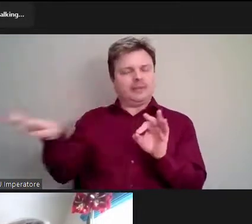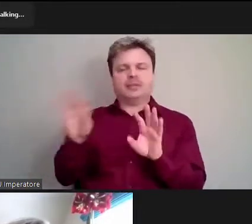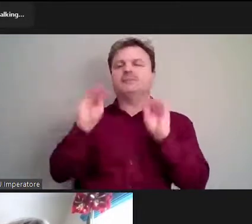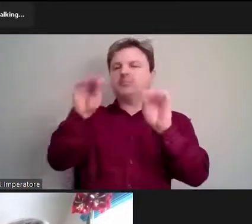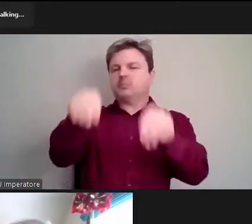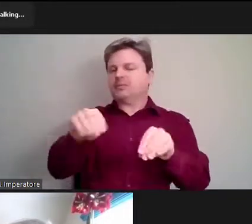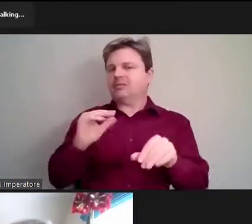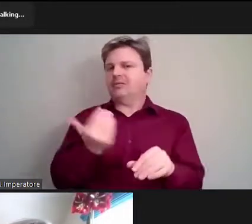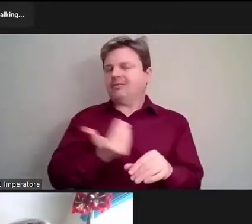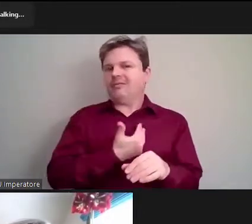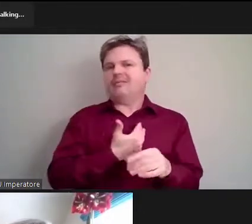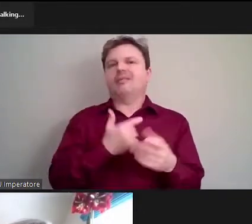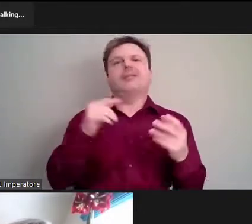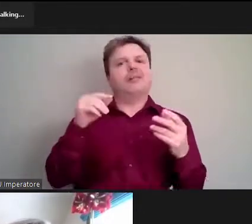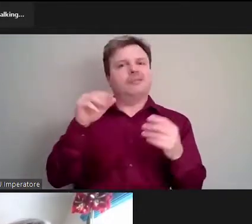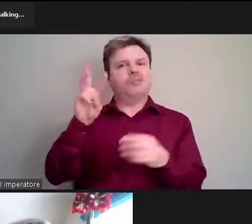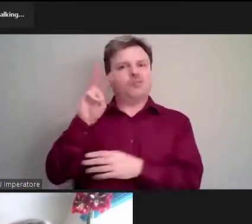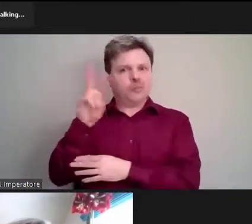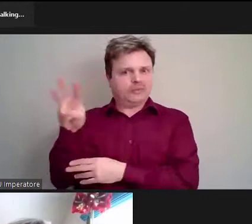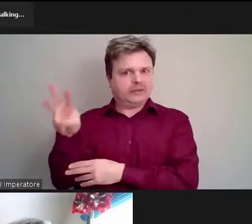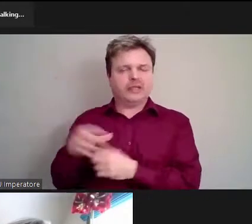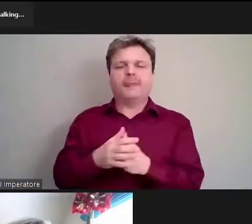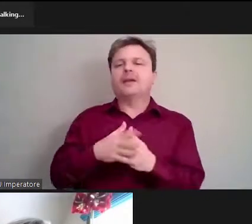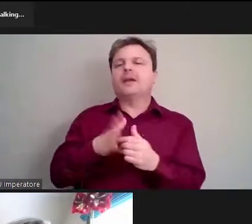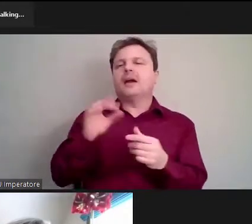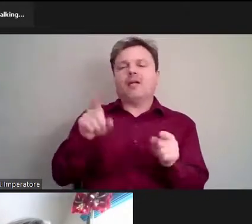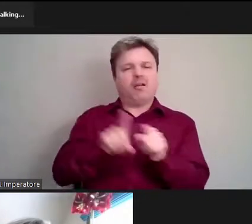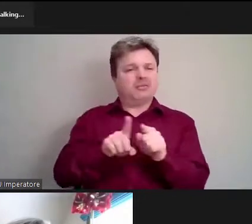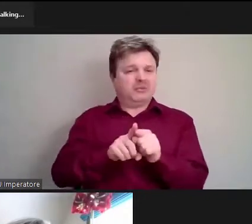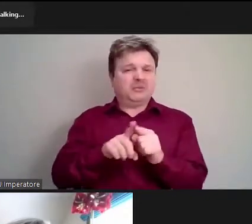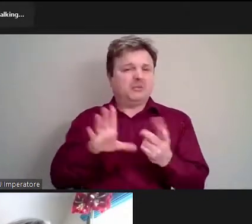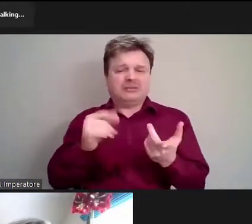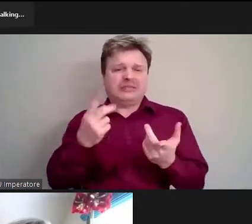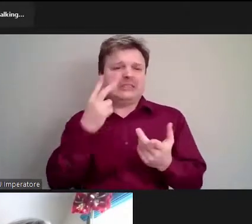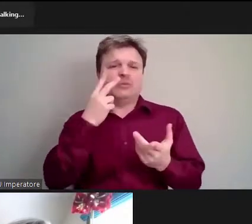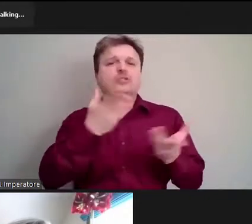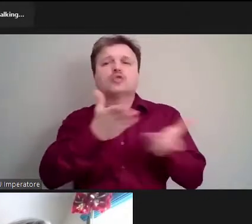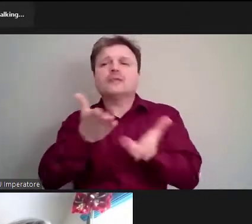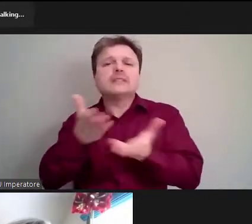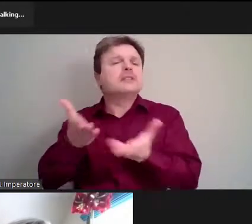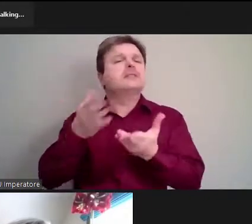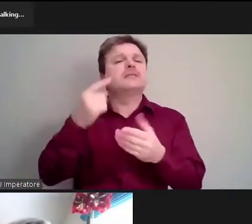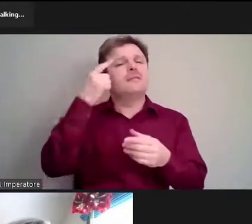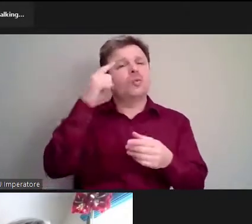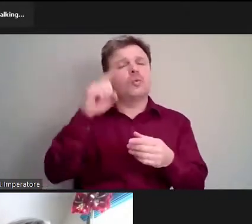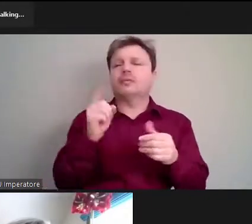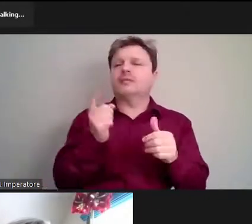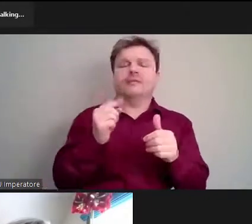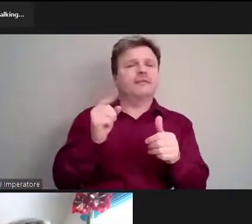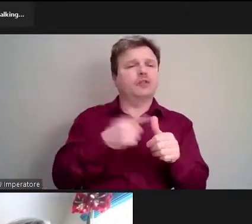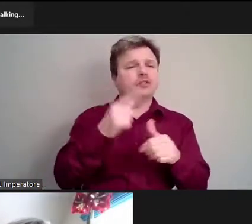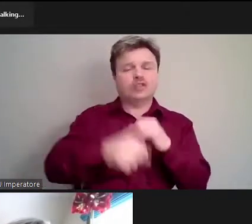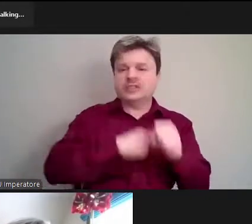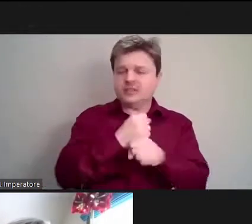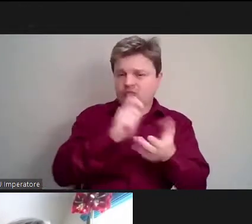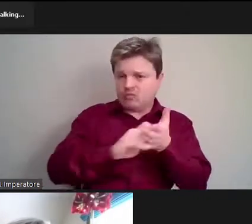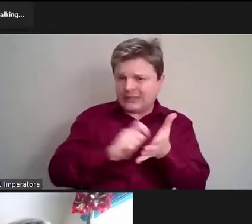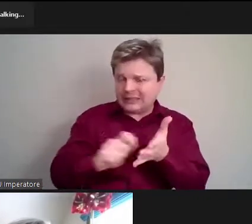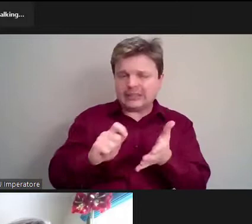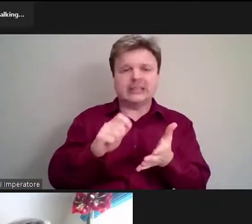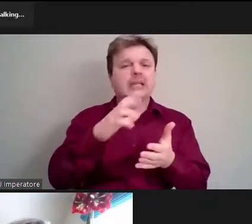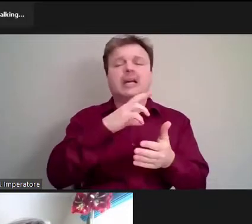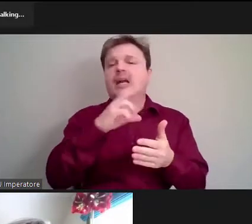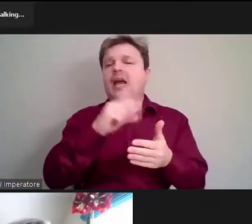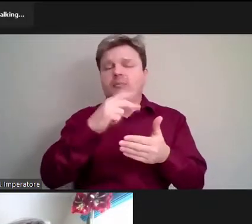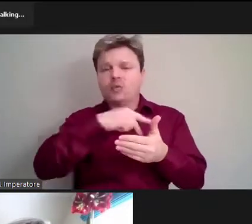deliverables for first year writing program and workshops for how our broader MSU community can